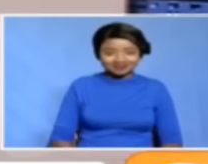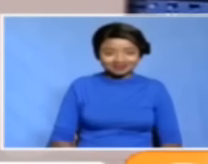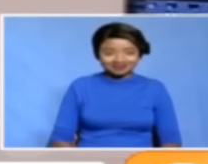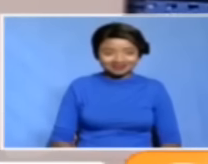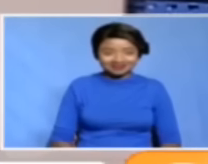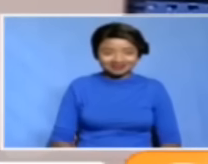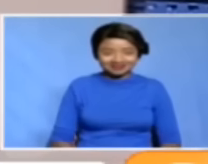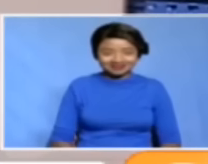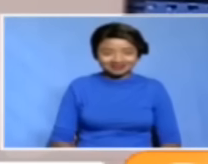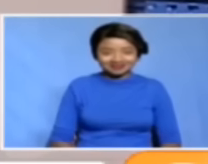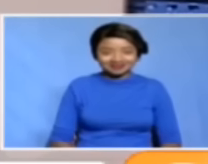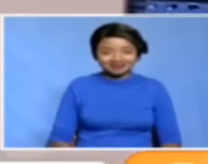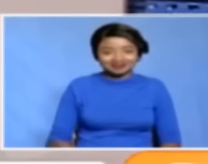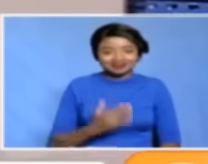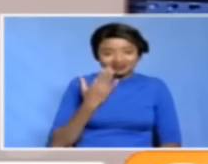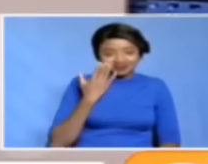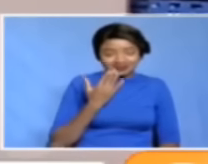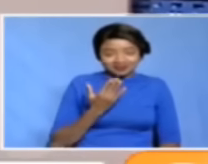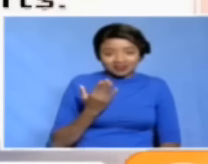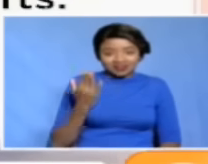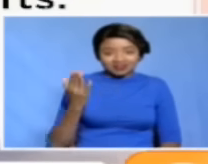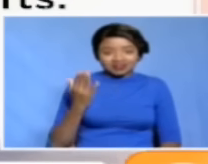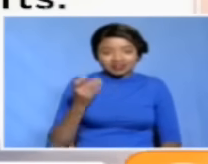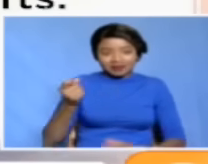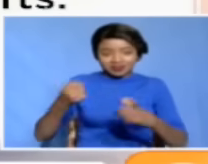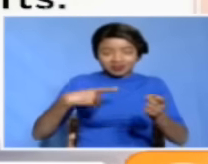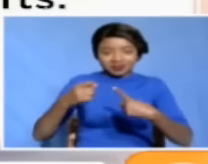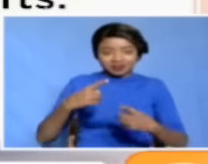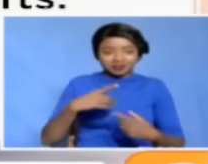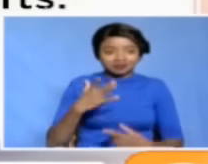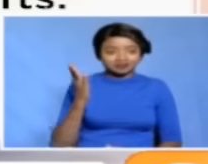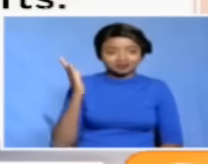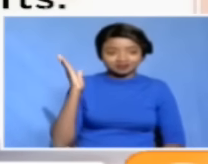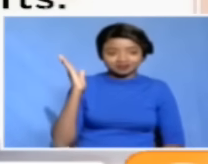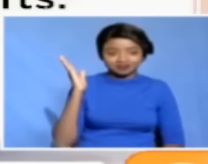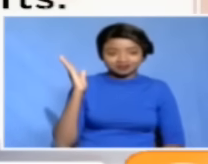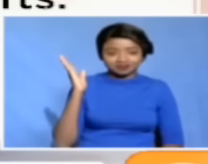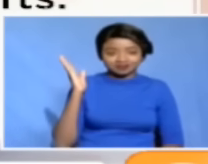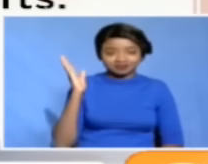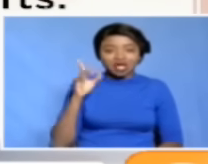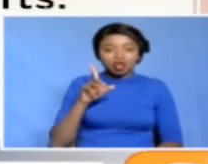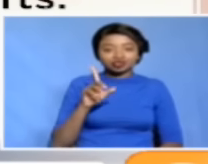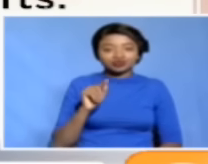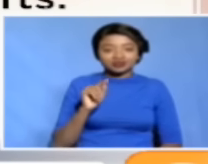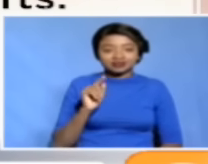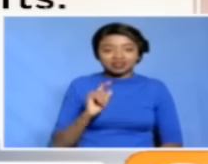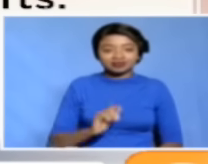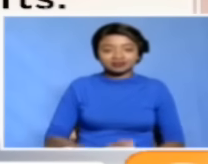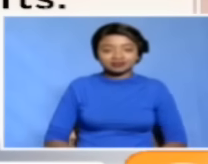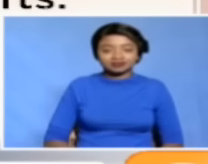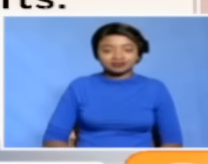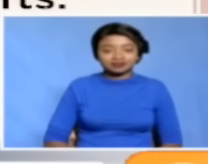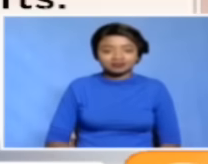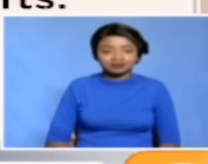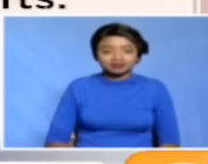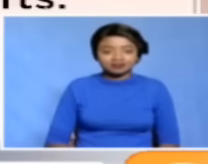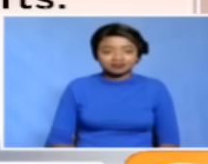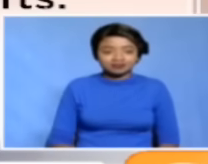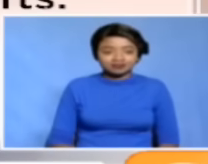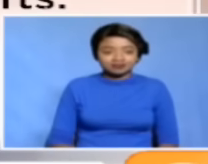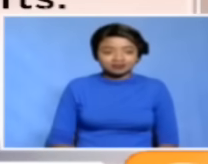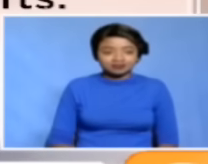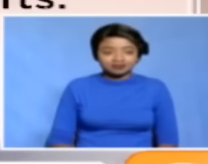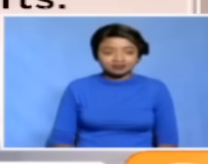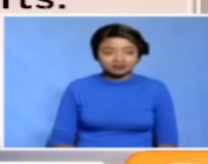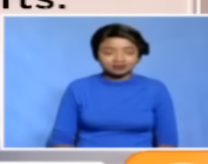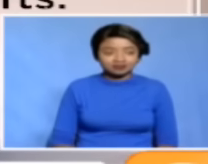But let's take a look at what you're saying, a feedback again, a sample. We'll start with what you're saying. This is on Twitter, Katebe Saddam Kibet. Mheshimiwa Duale should not live in denial. There's a